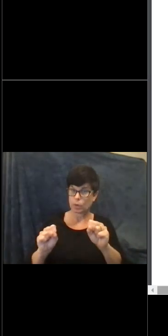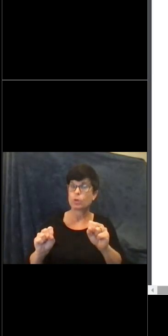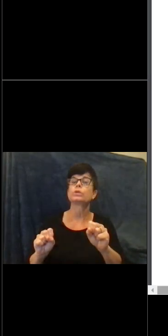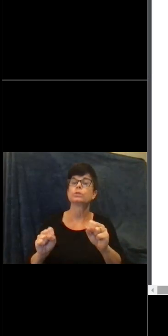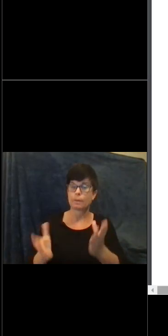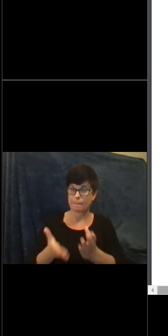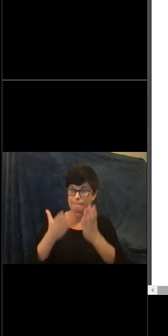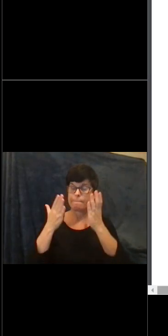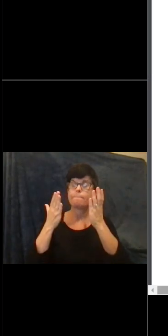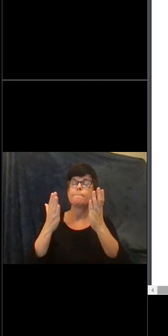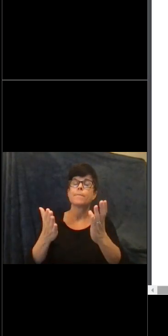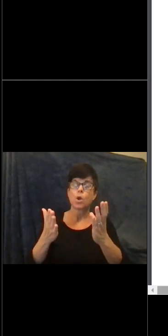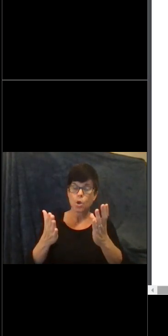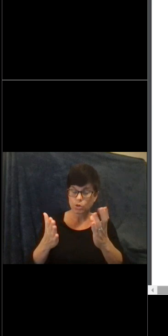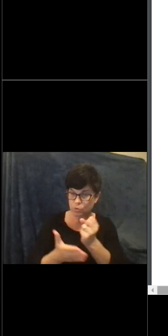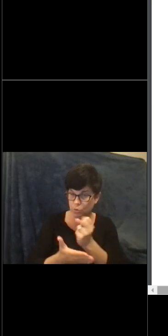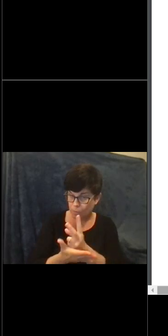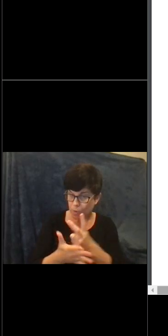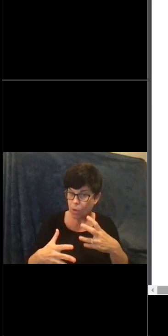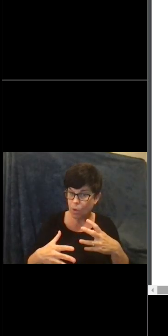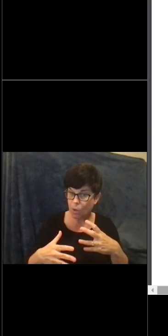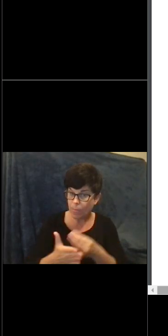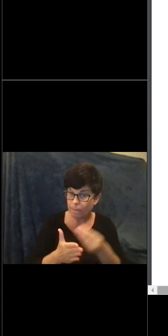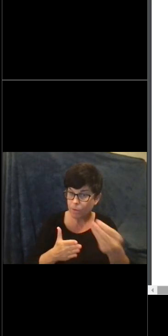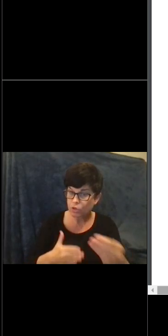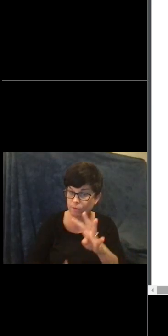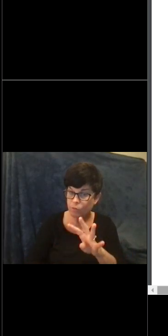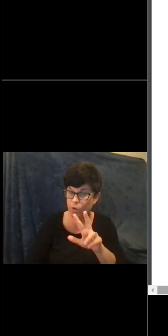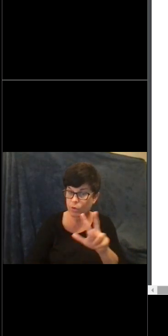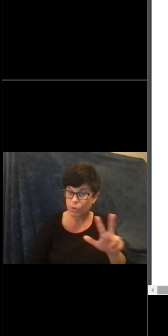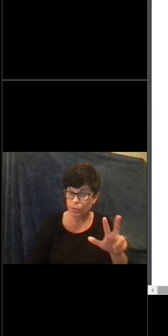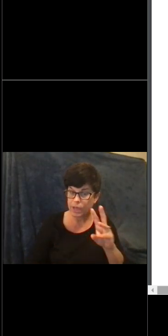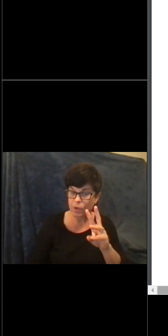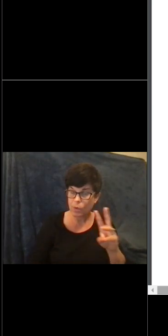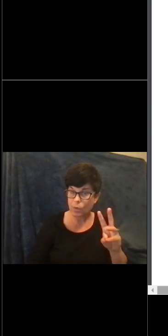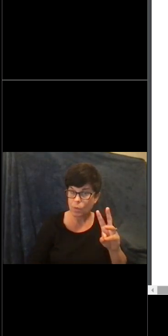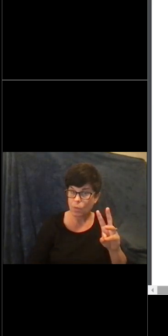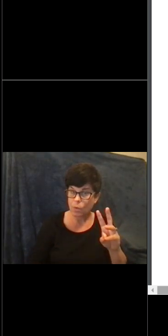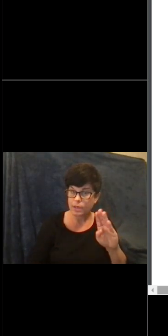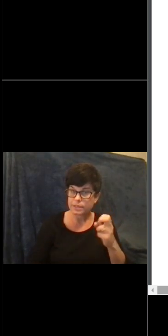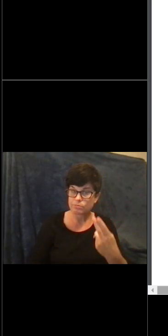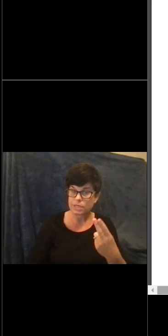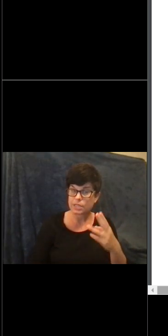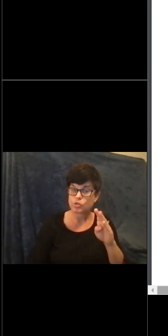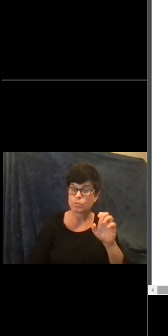the purchase of 433 West Boynton Beach Boulevard. All right. We have a motion. Okay.